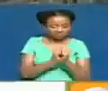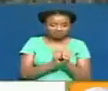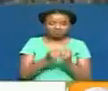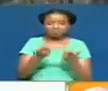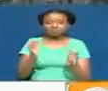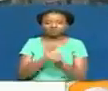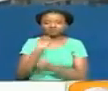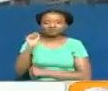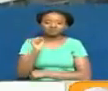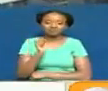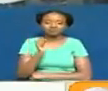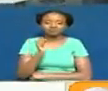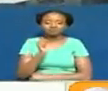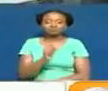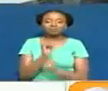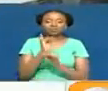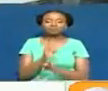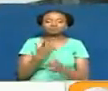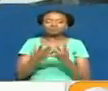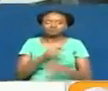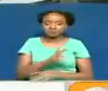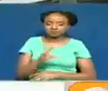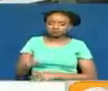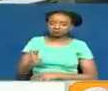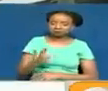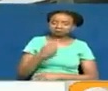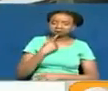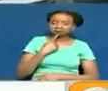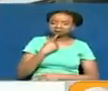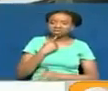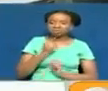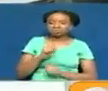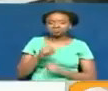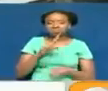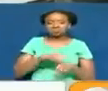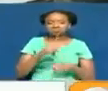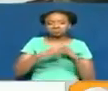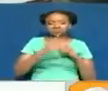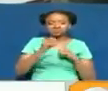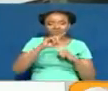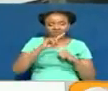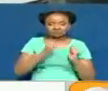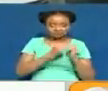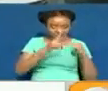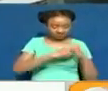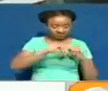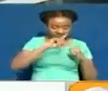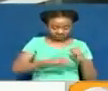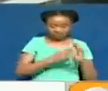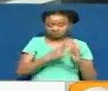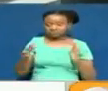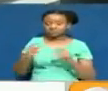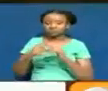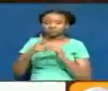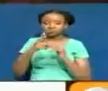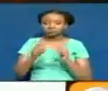per plant. So if you're looking at it on an acreage, you use about 17,000 to 20,000